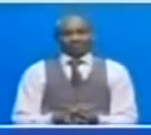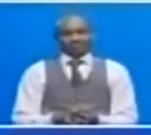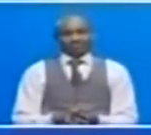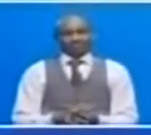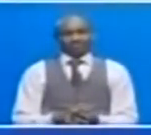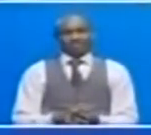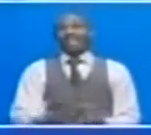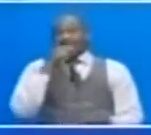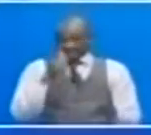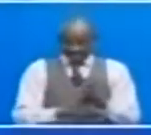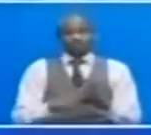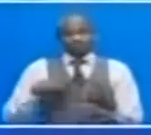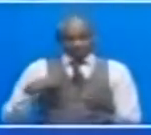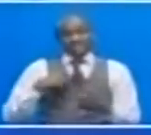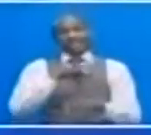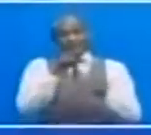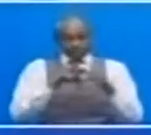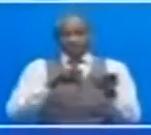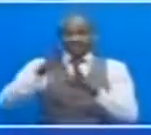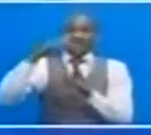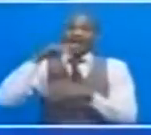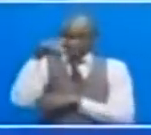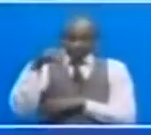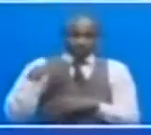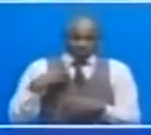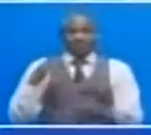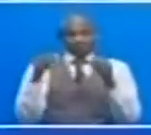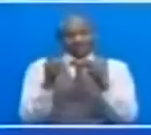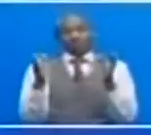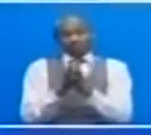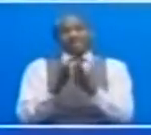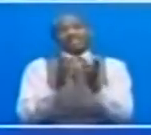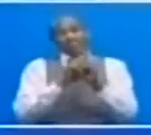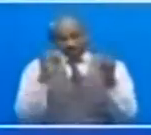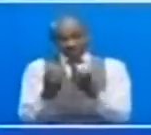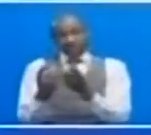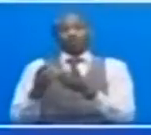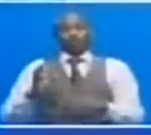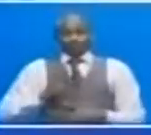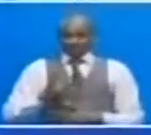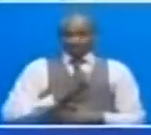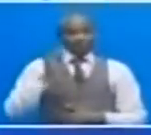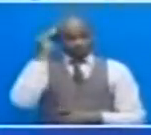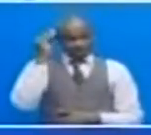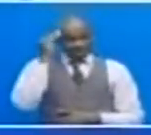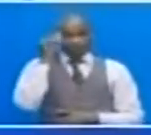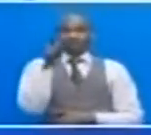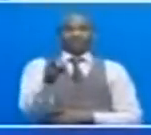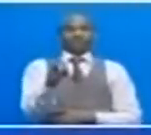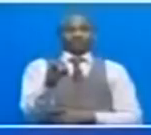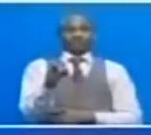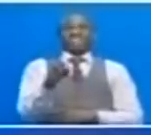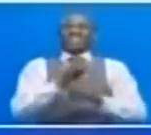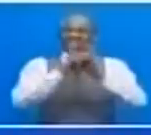A letter to the Clerk of the National Assembly requesting a meeting with the Departmental Committee of Education. It is 3 pages. It